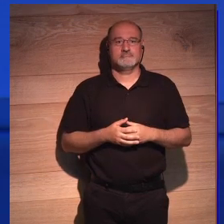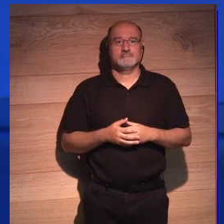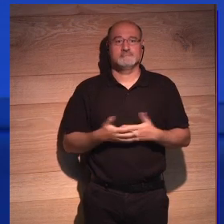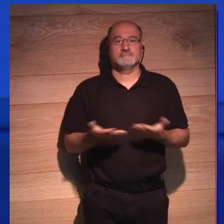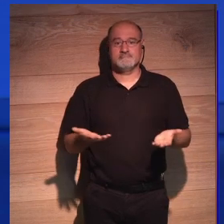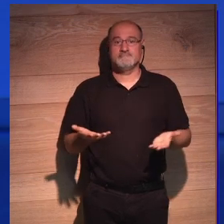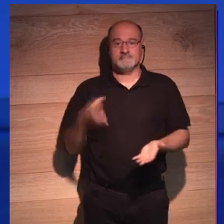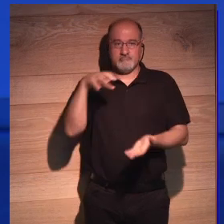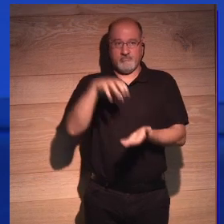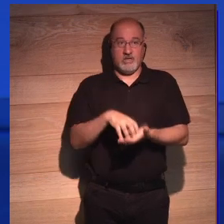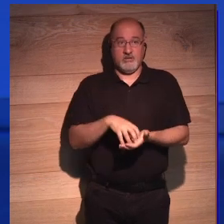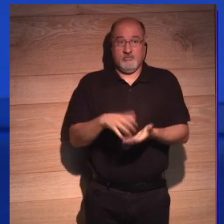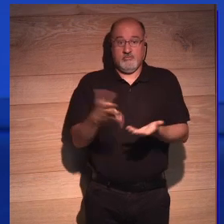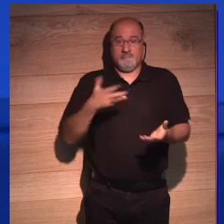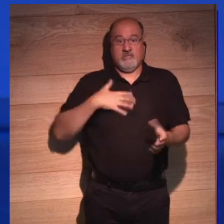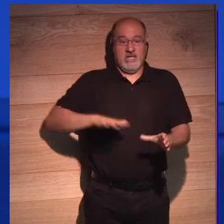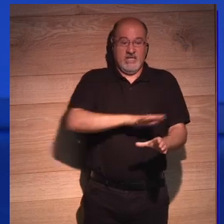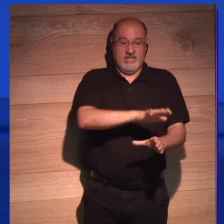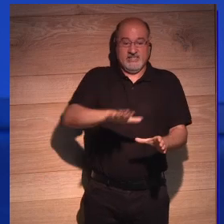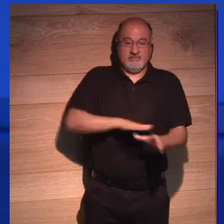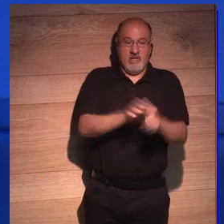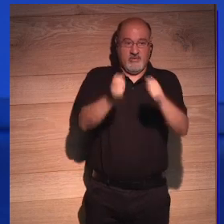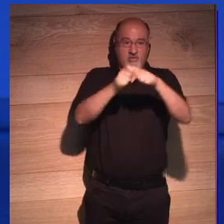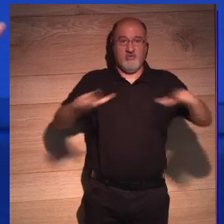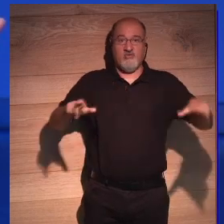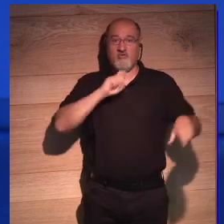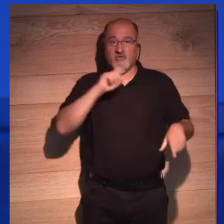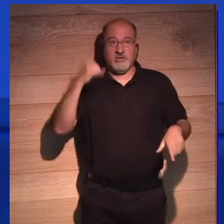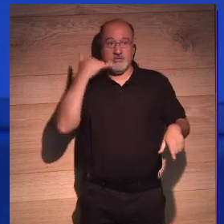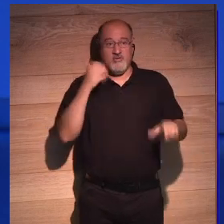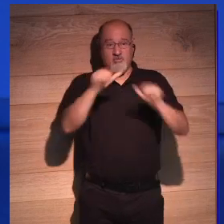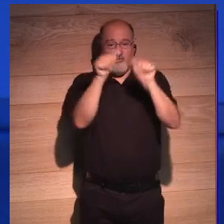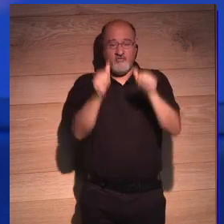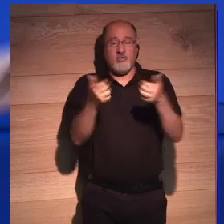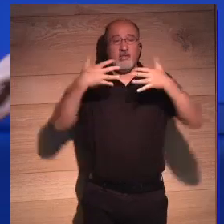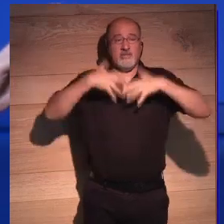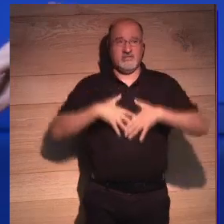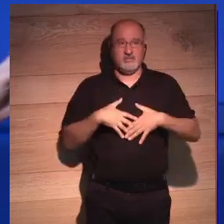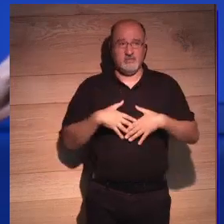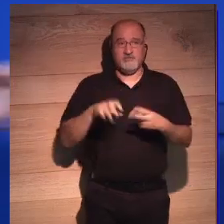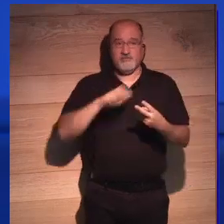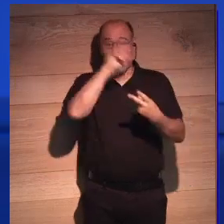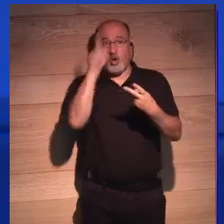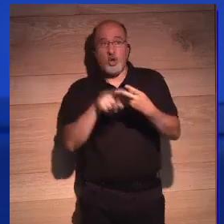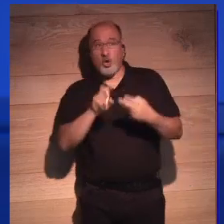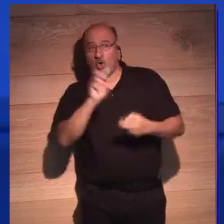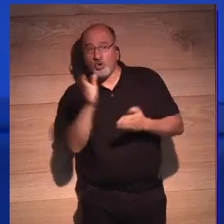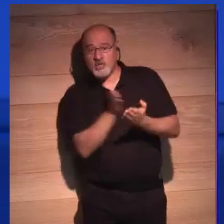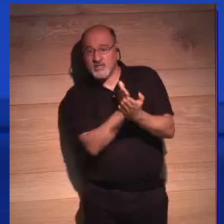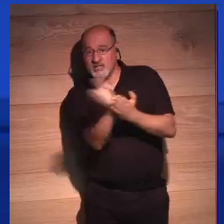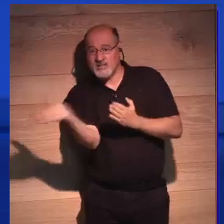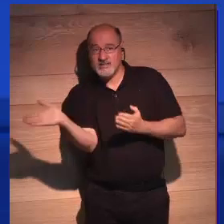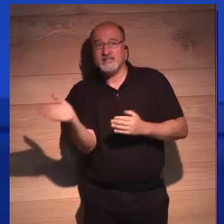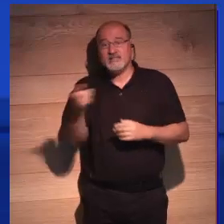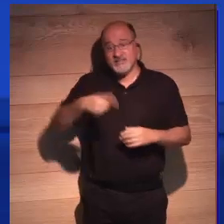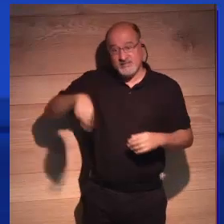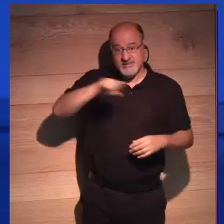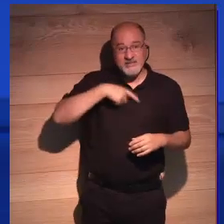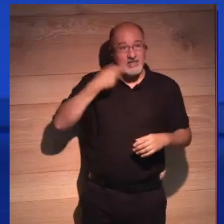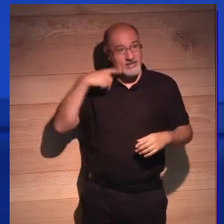one form of immersion. Another form of immersion is something, if you haven't done VR before, you've probably still experienced